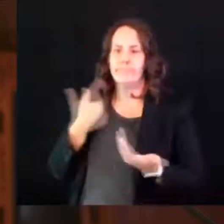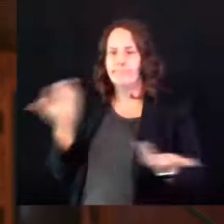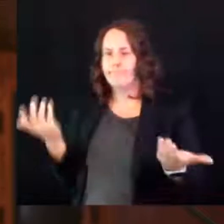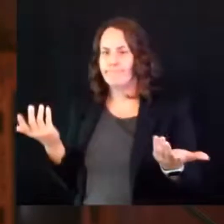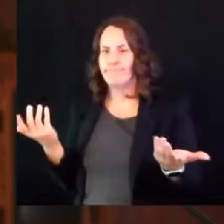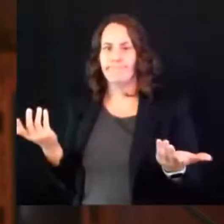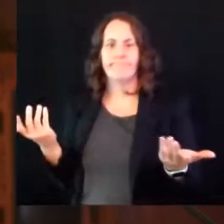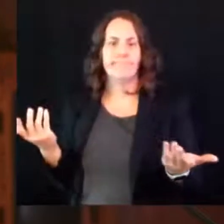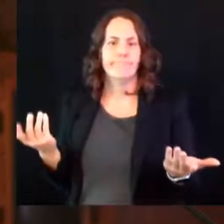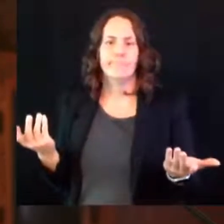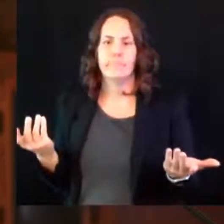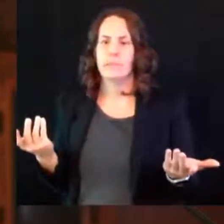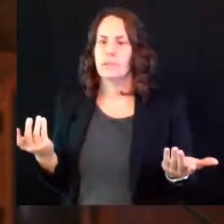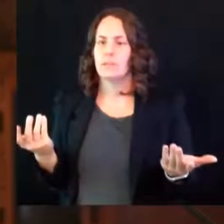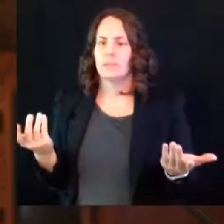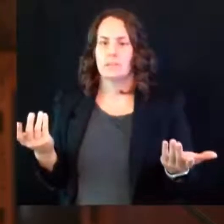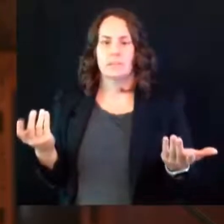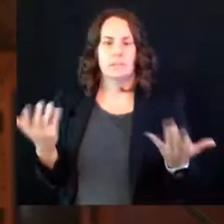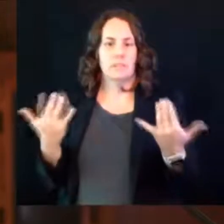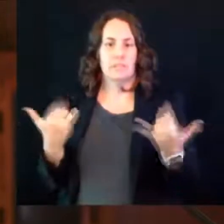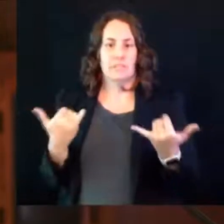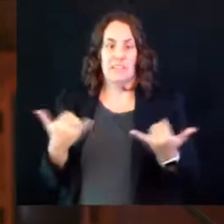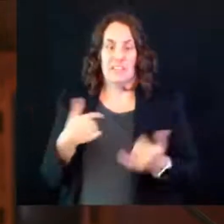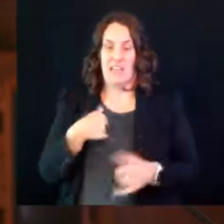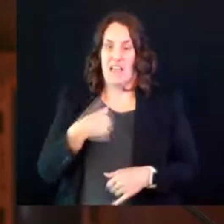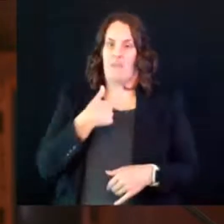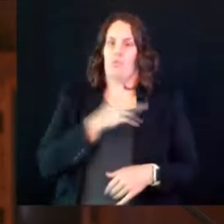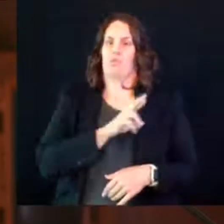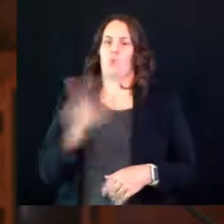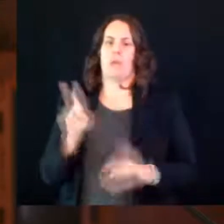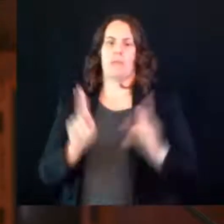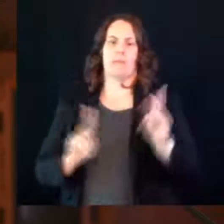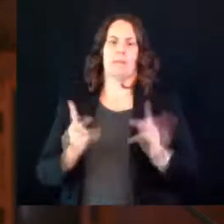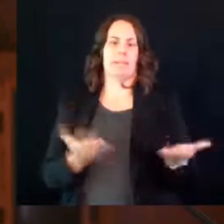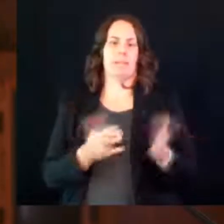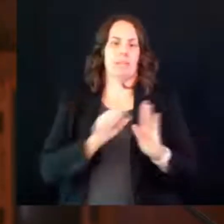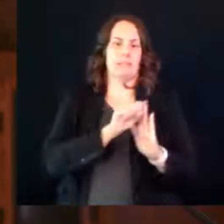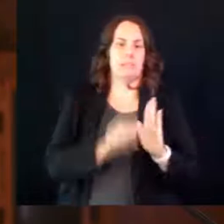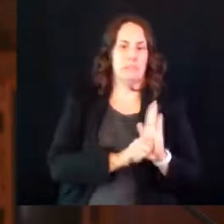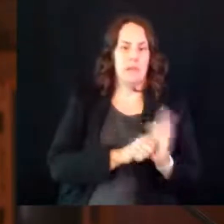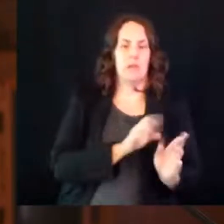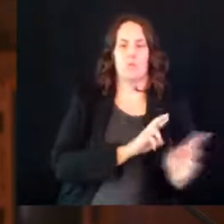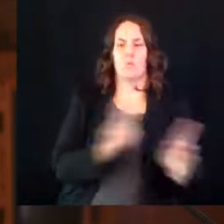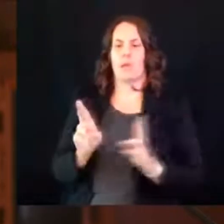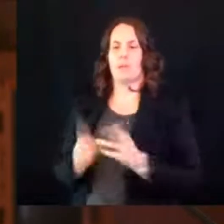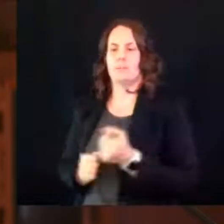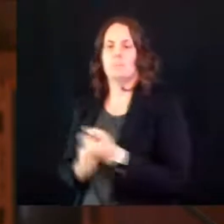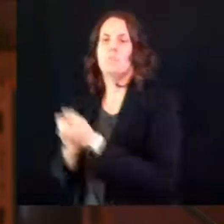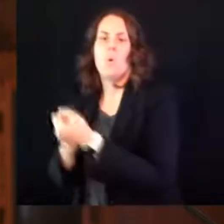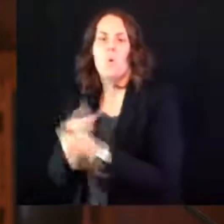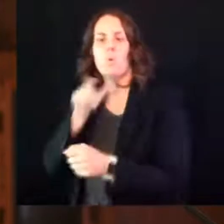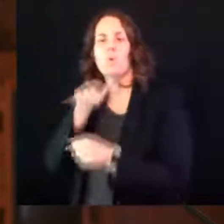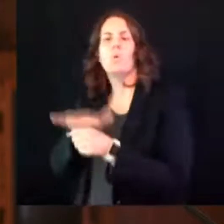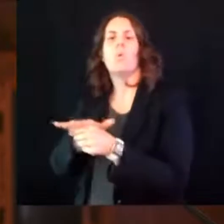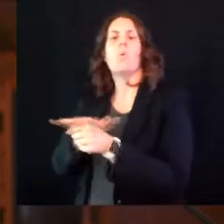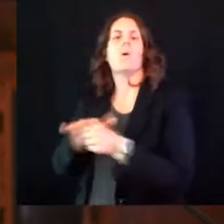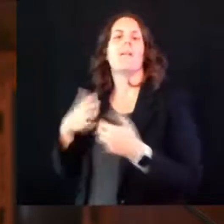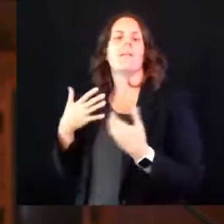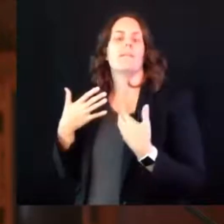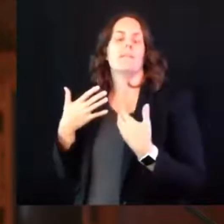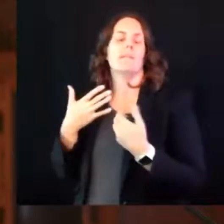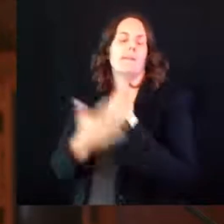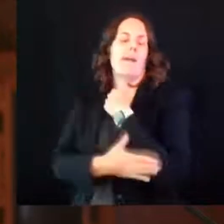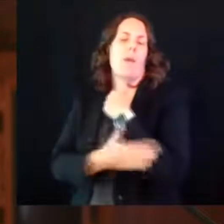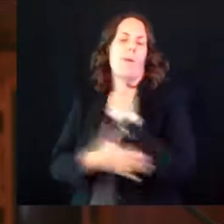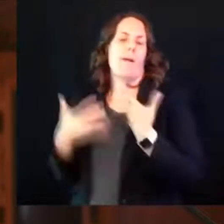provide surge capacity for local jurisdictions in cases where they were having trouble keeping up. But I will tell you that our surge